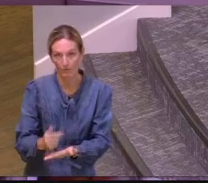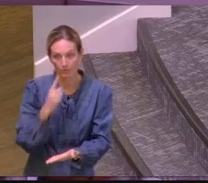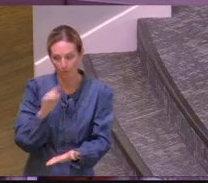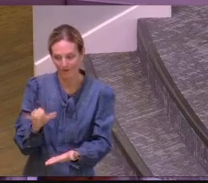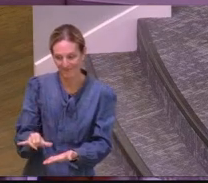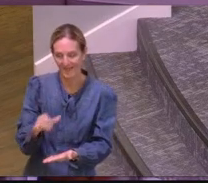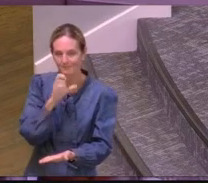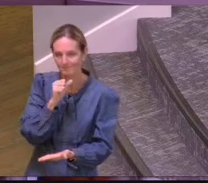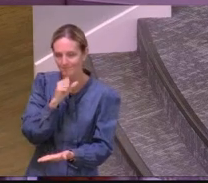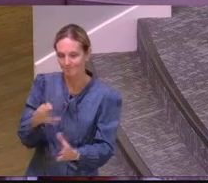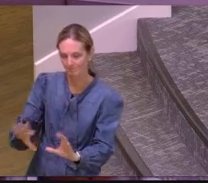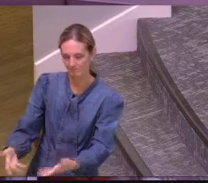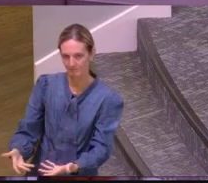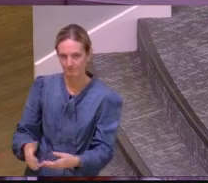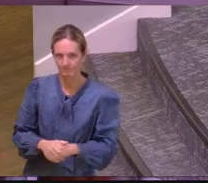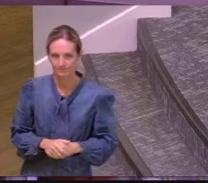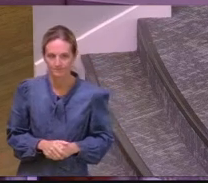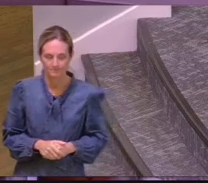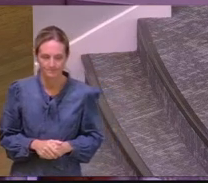group.